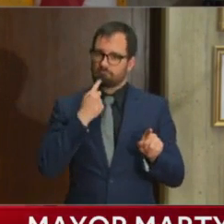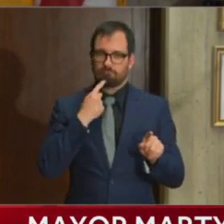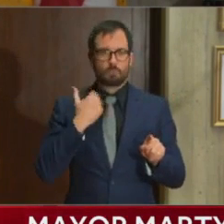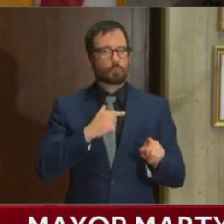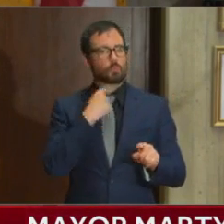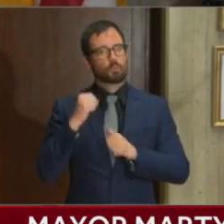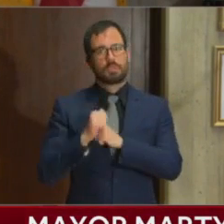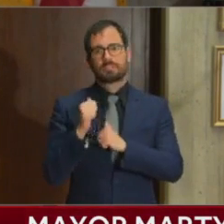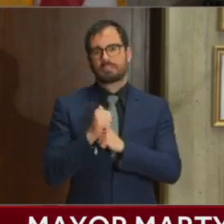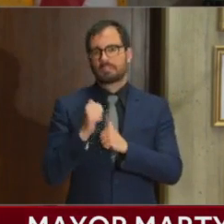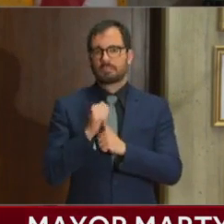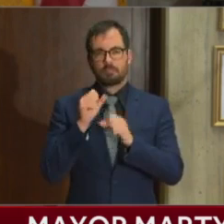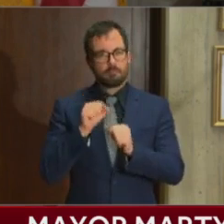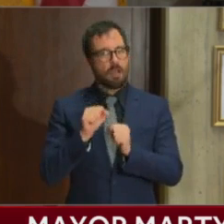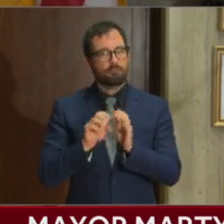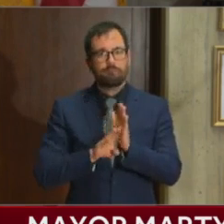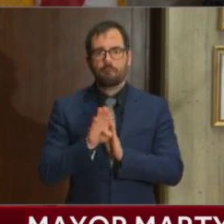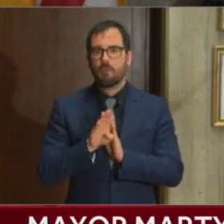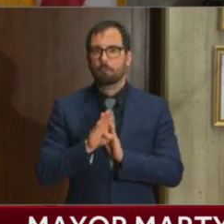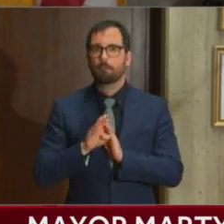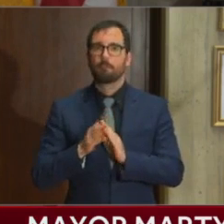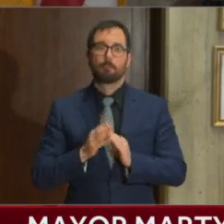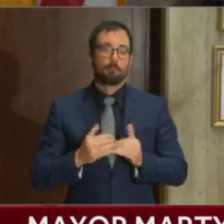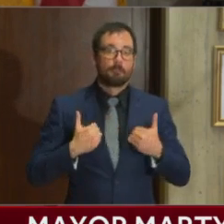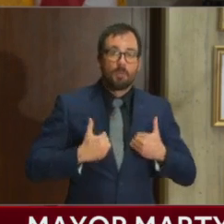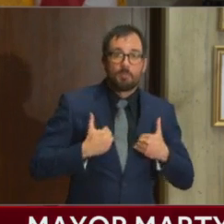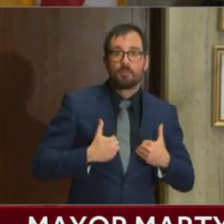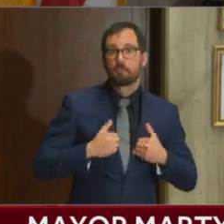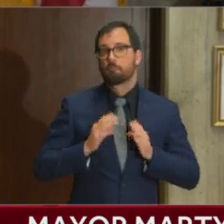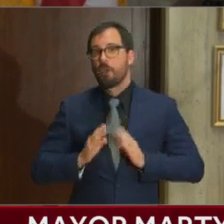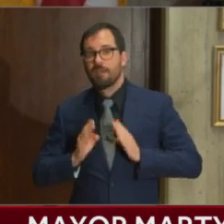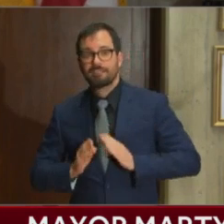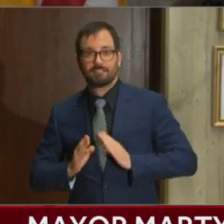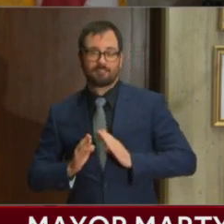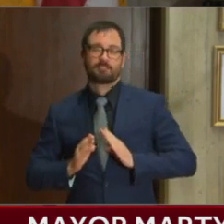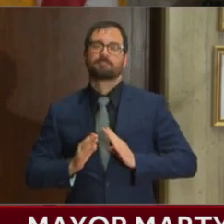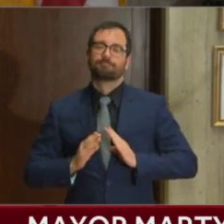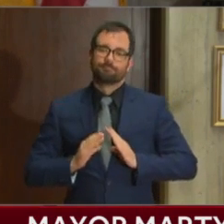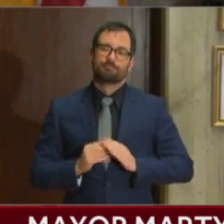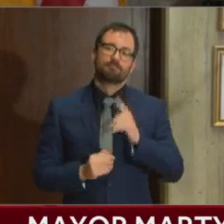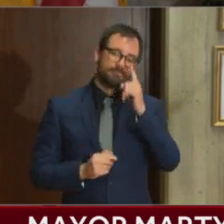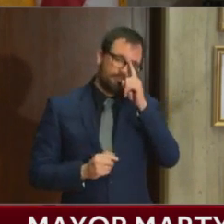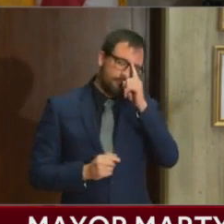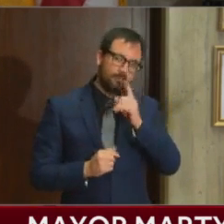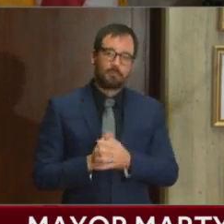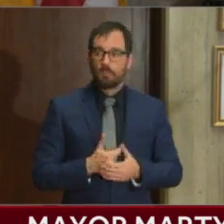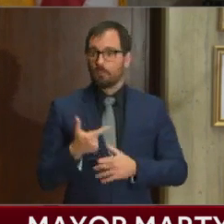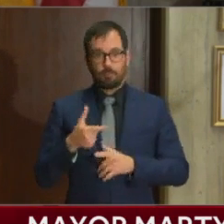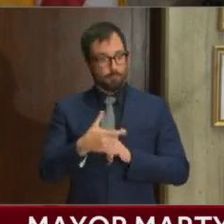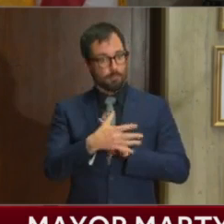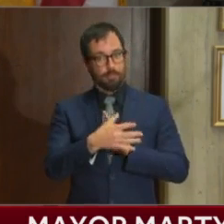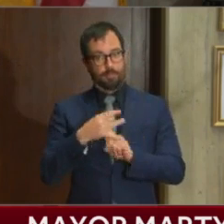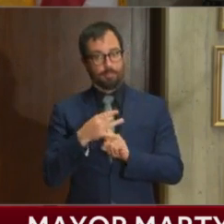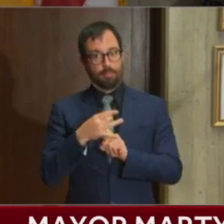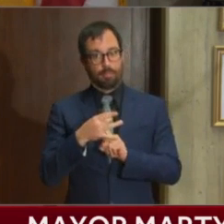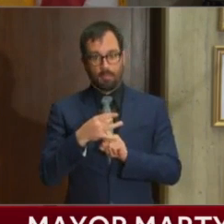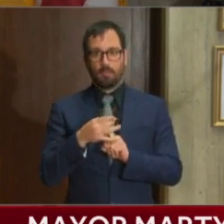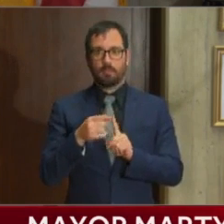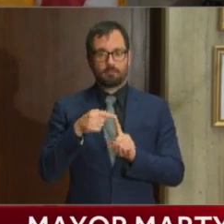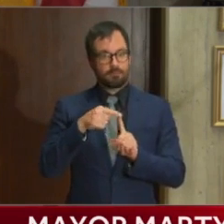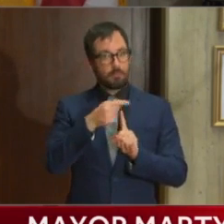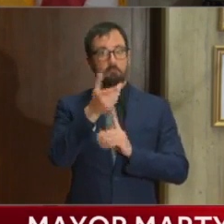risk. That's why we're working so hard to slow the spread of this virus. And that's why we're asking every single resident to